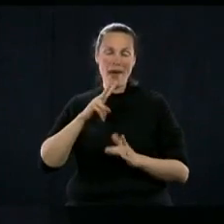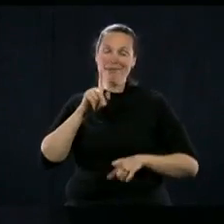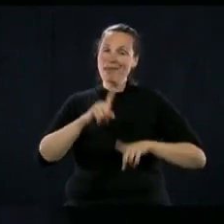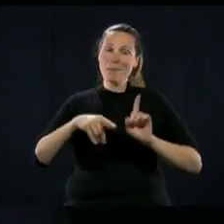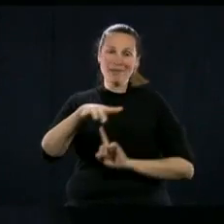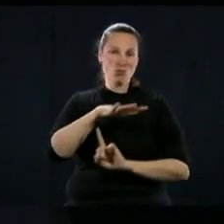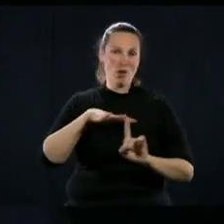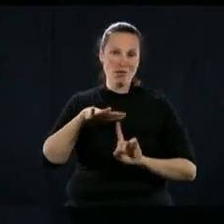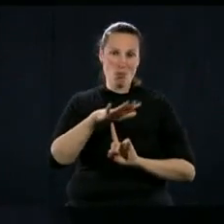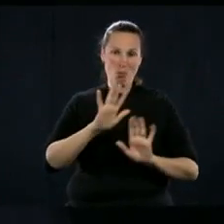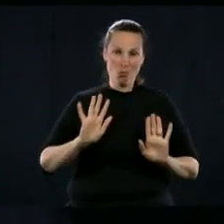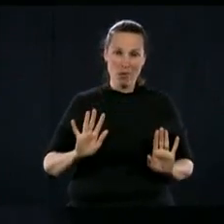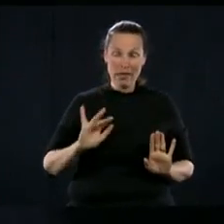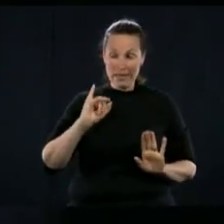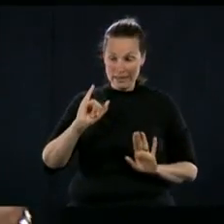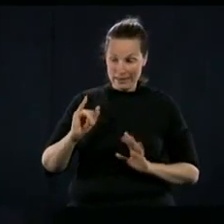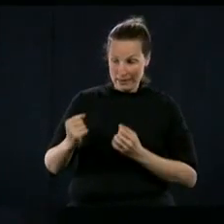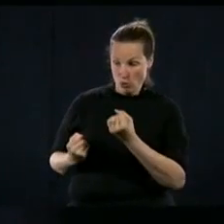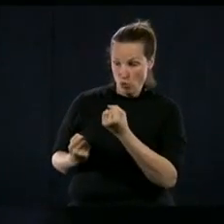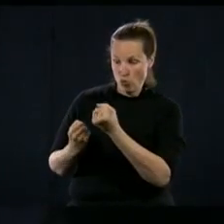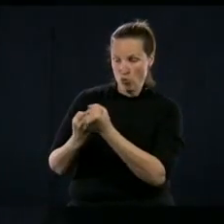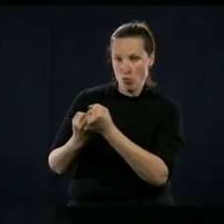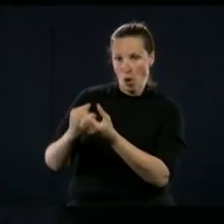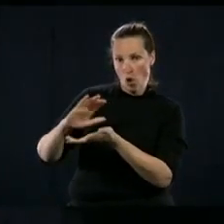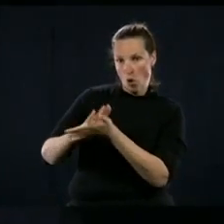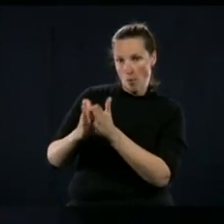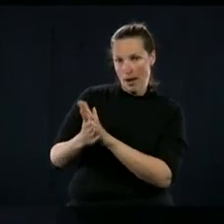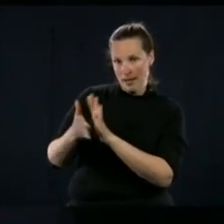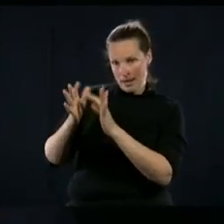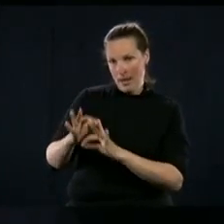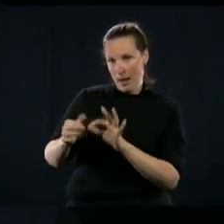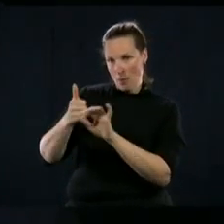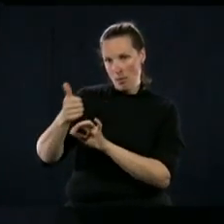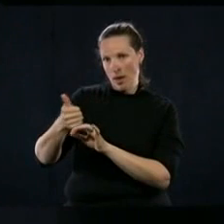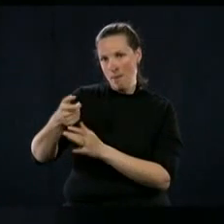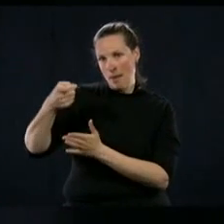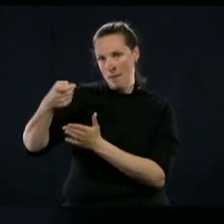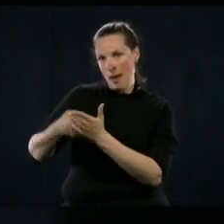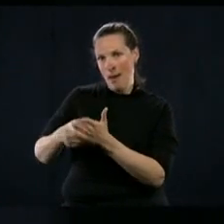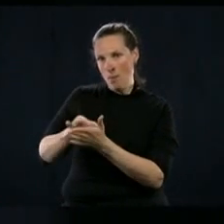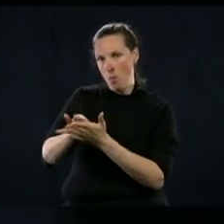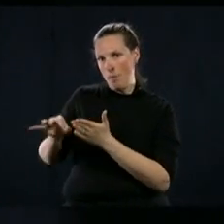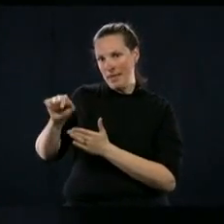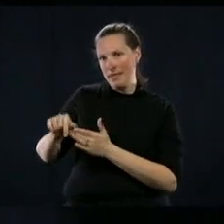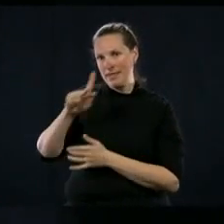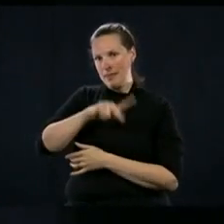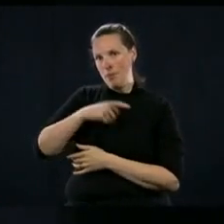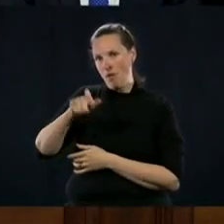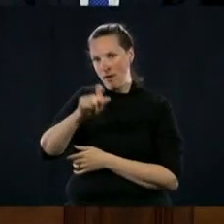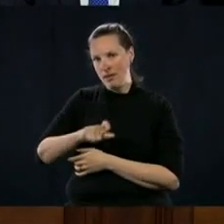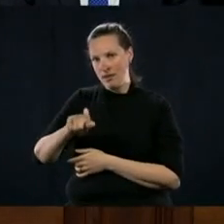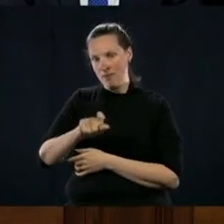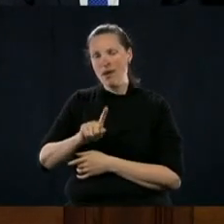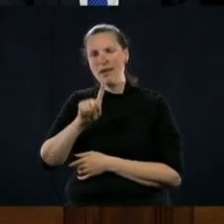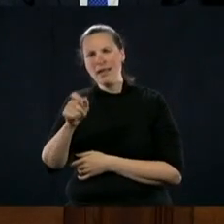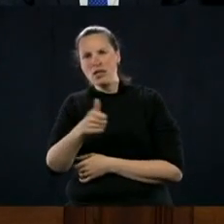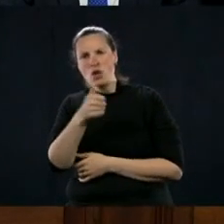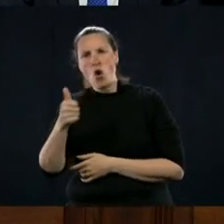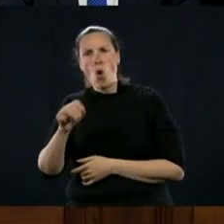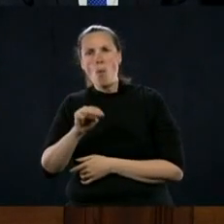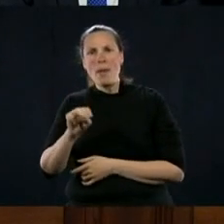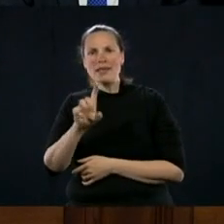generally speaking, I think that it's very important if we help a company that this company does pay their taxes here.